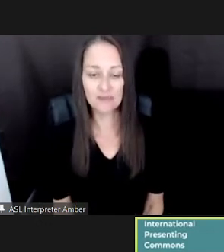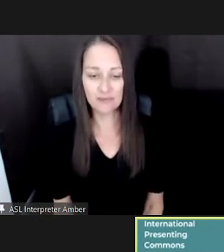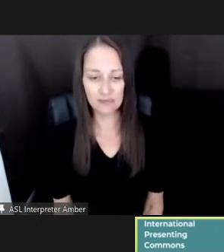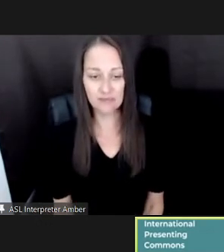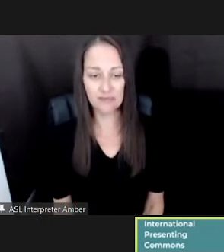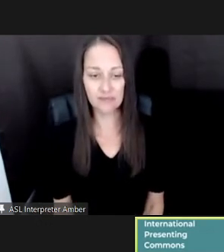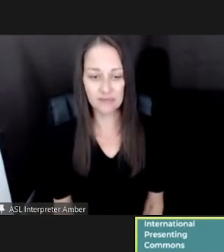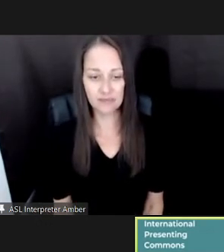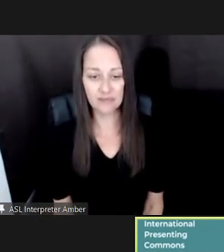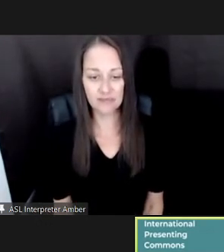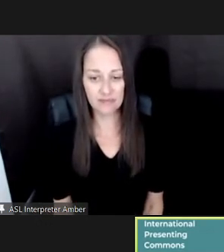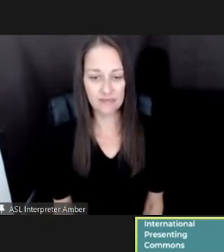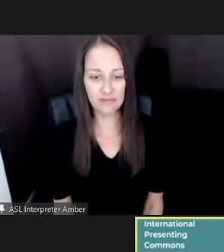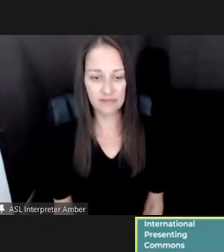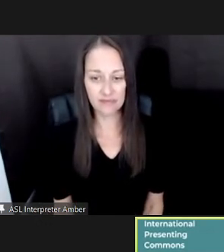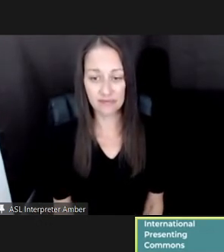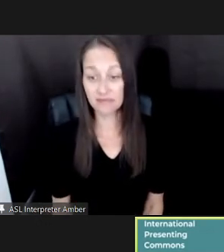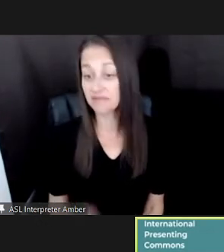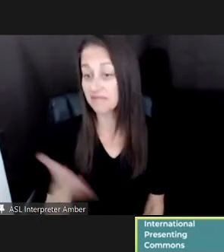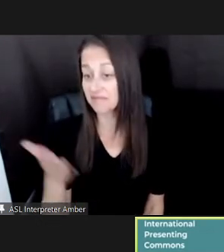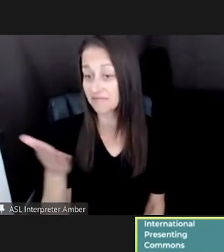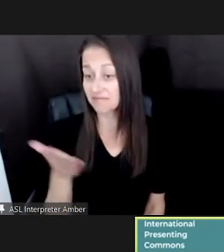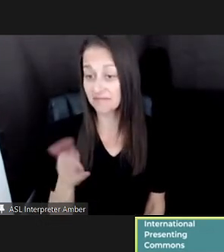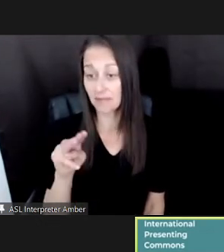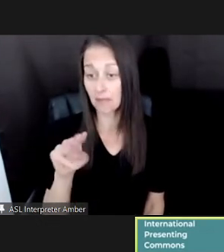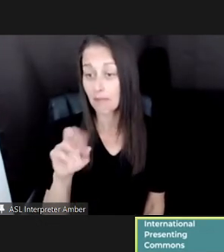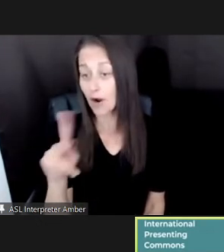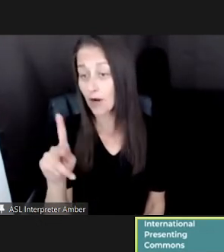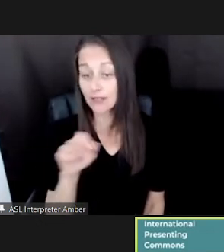How about you, Mark or Mark?